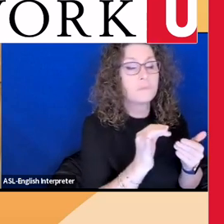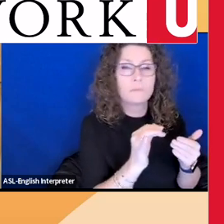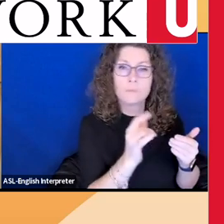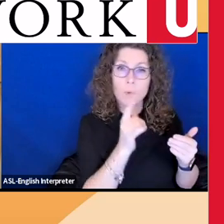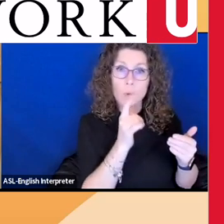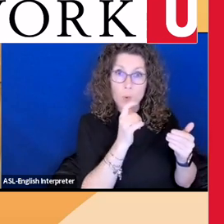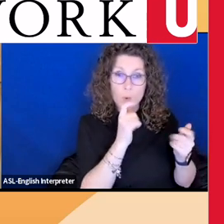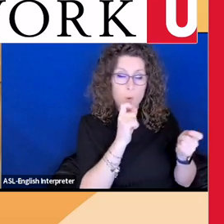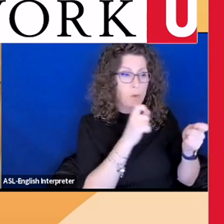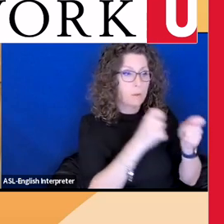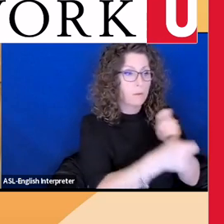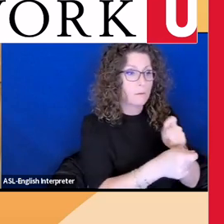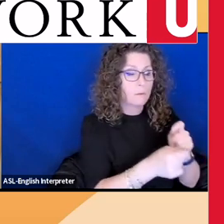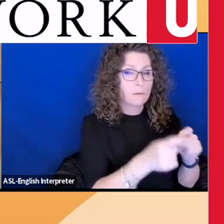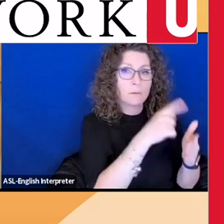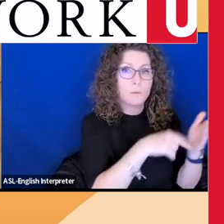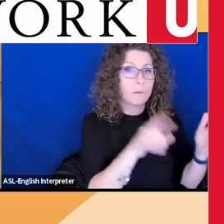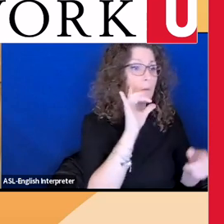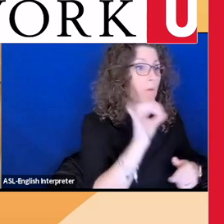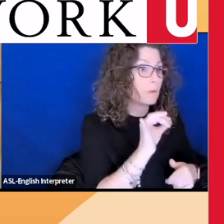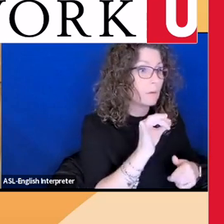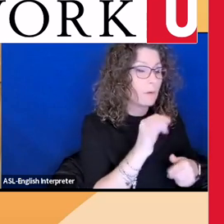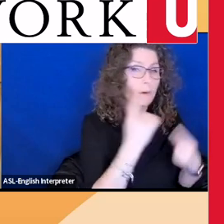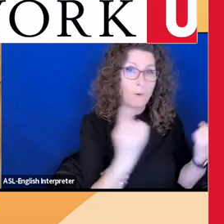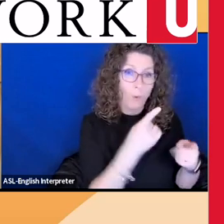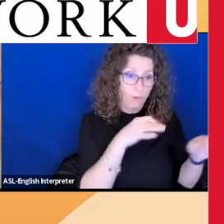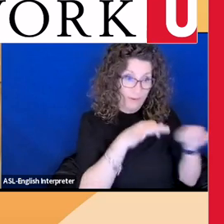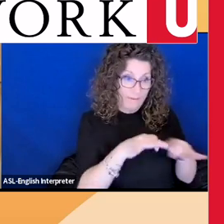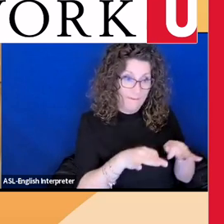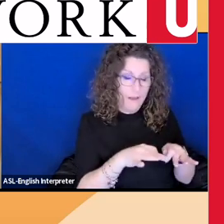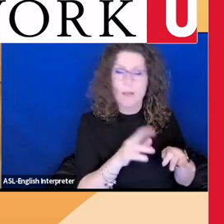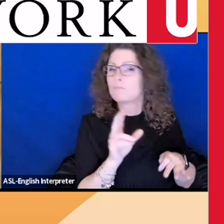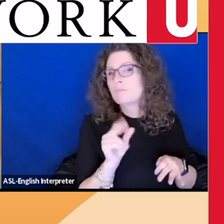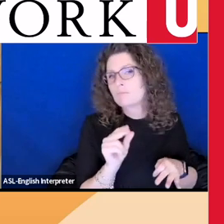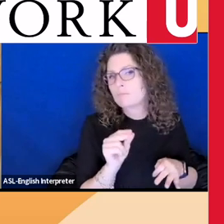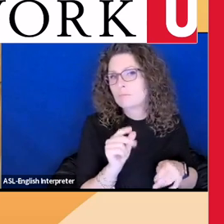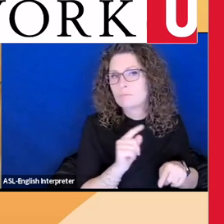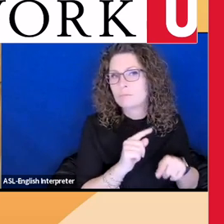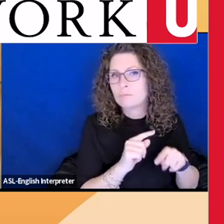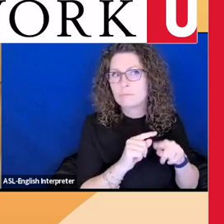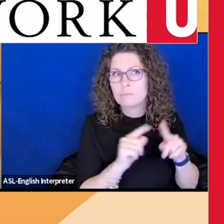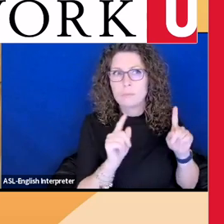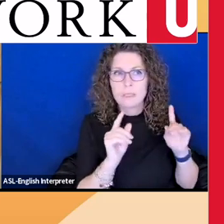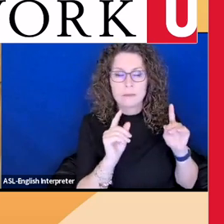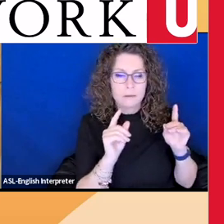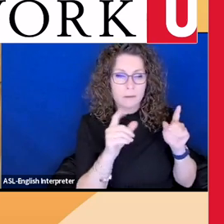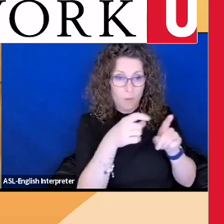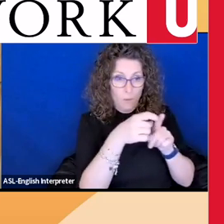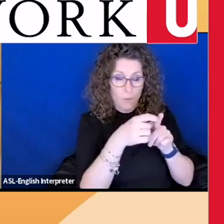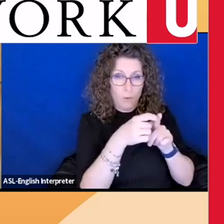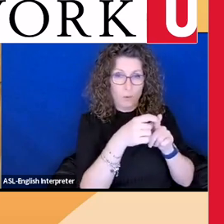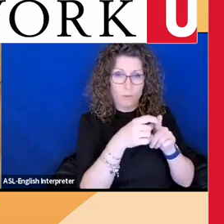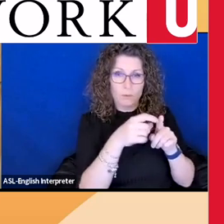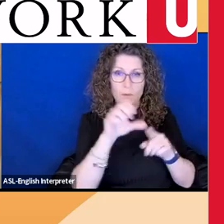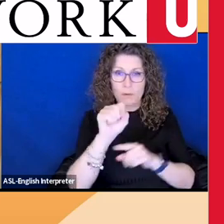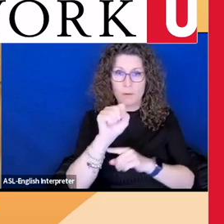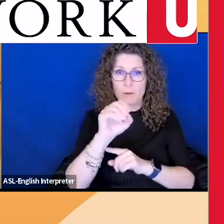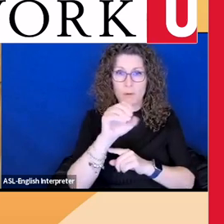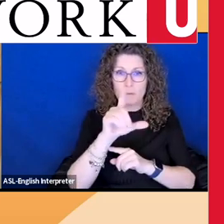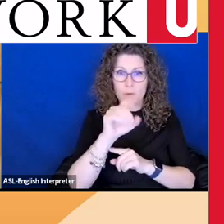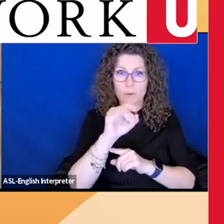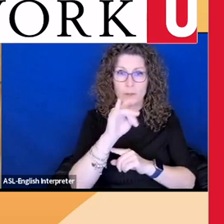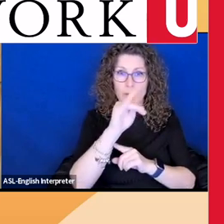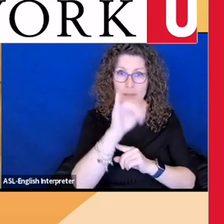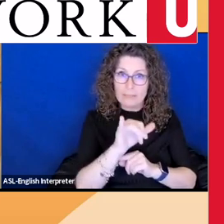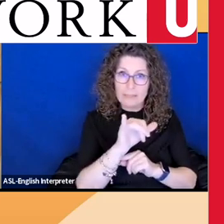transformation at hand is not always defined, but there is no sense in which the word solidarity is used that does not imply a